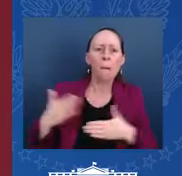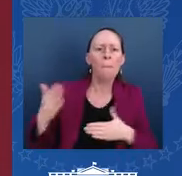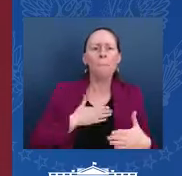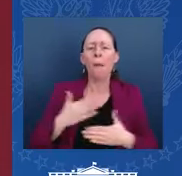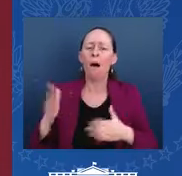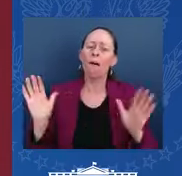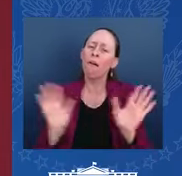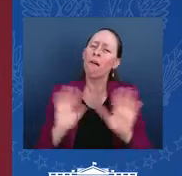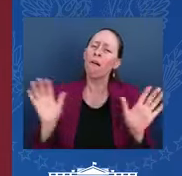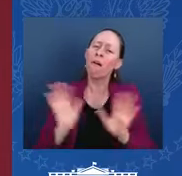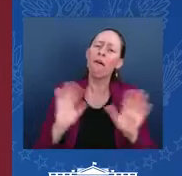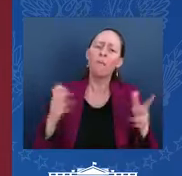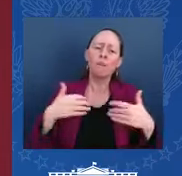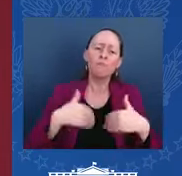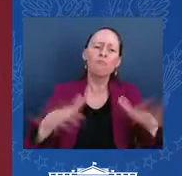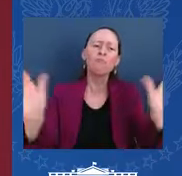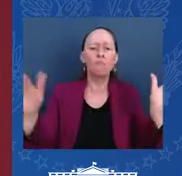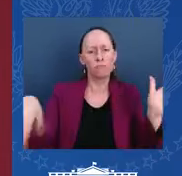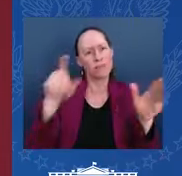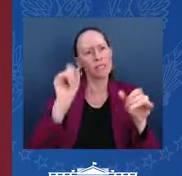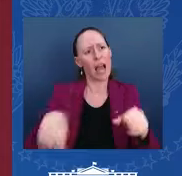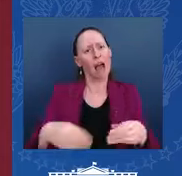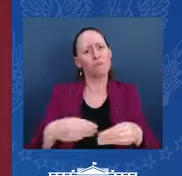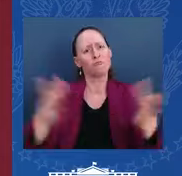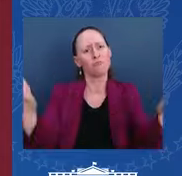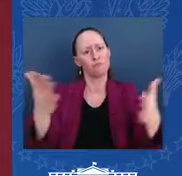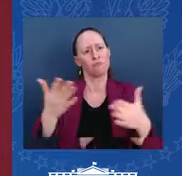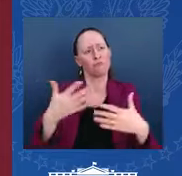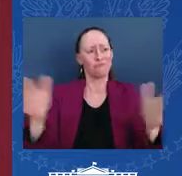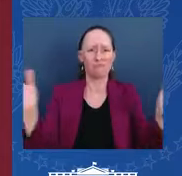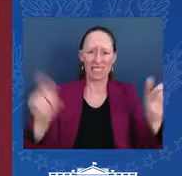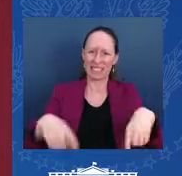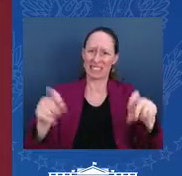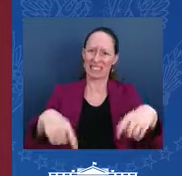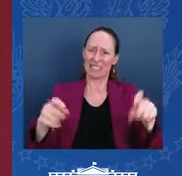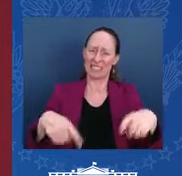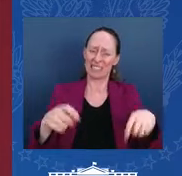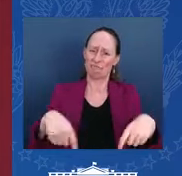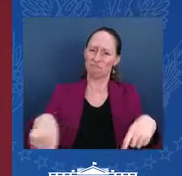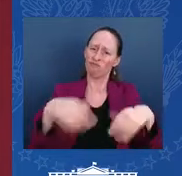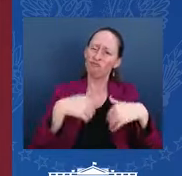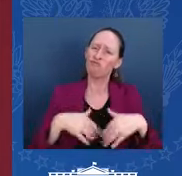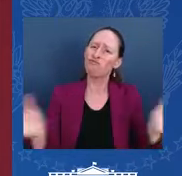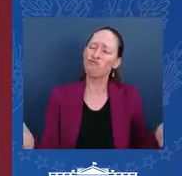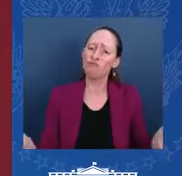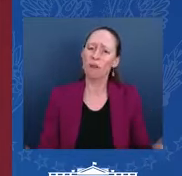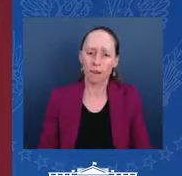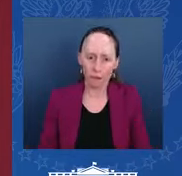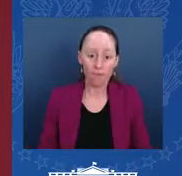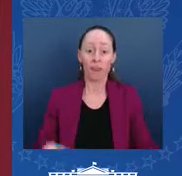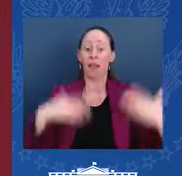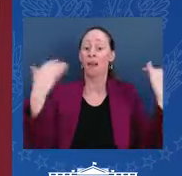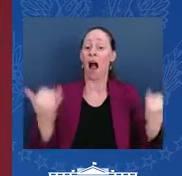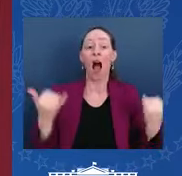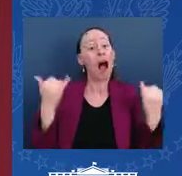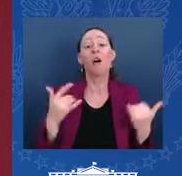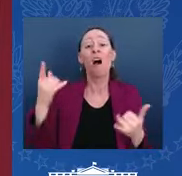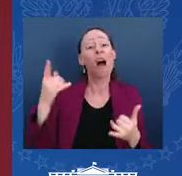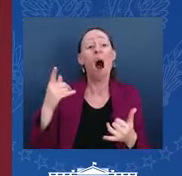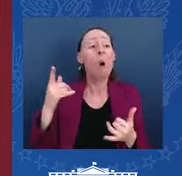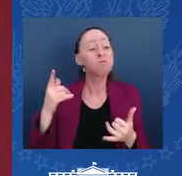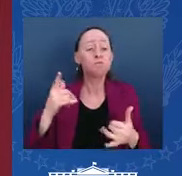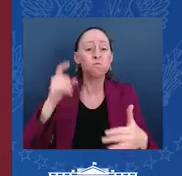did. That's what he did for everyone. But guess what? Now they charge as much as $400 a month. 3 years